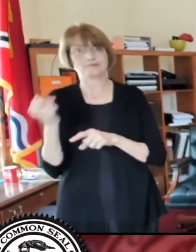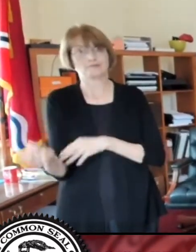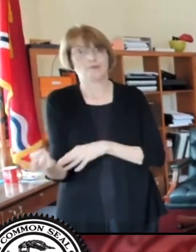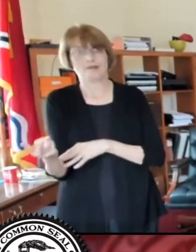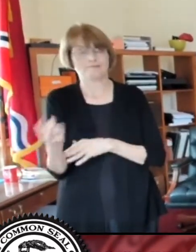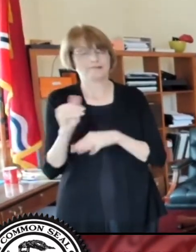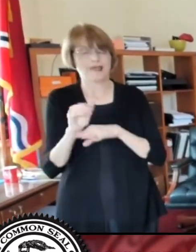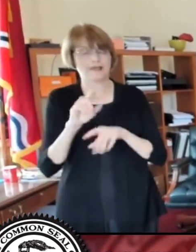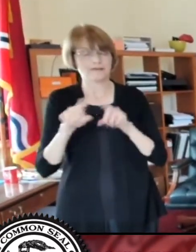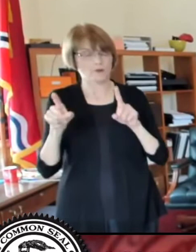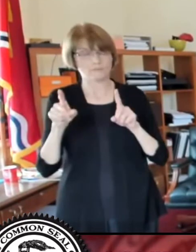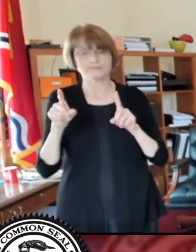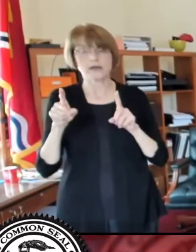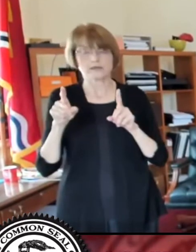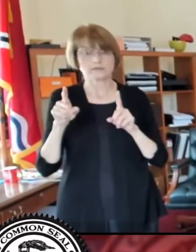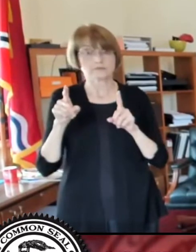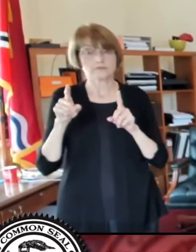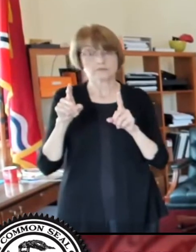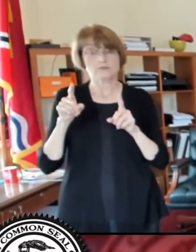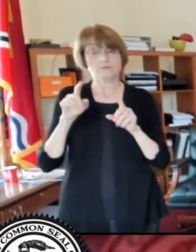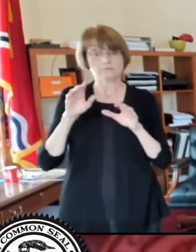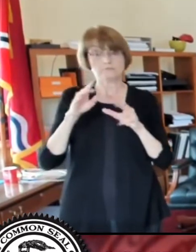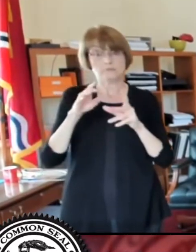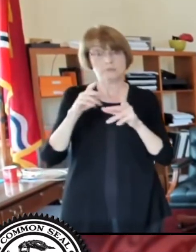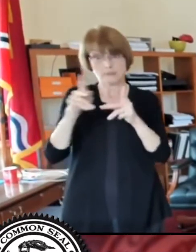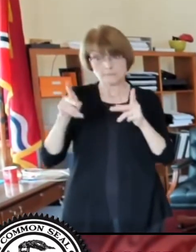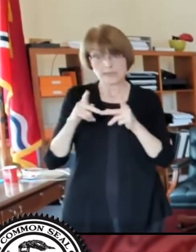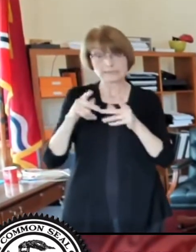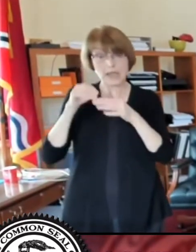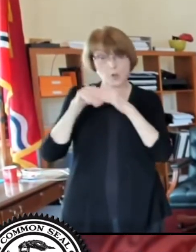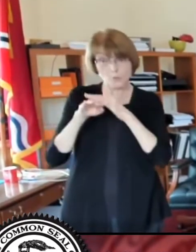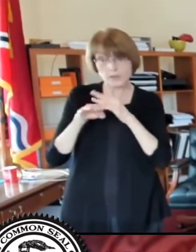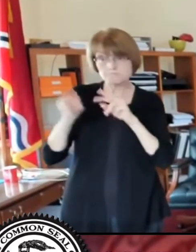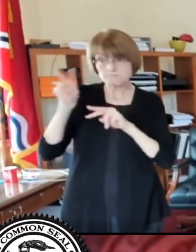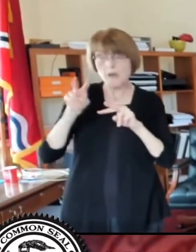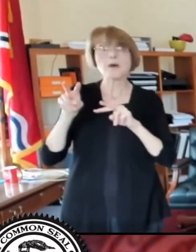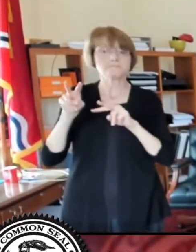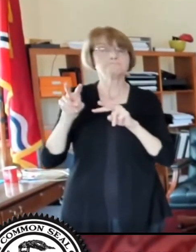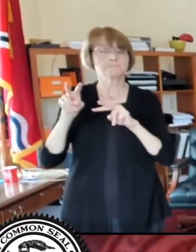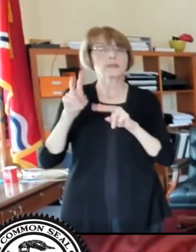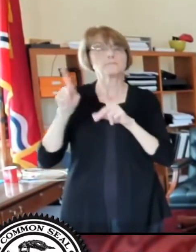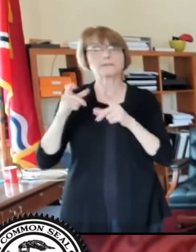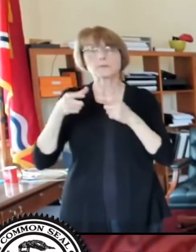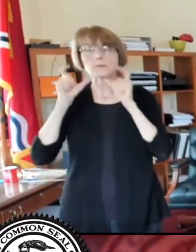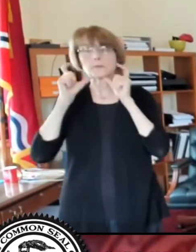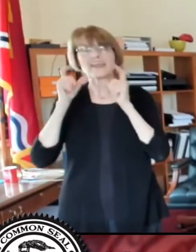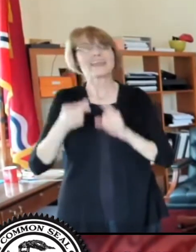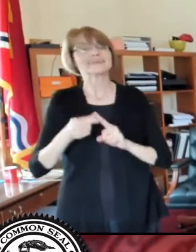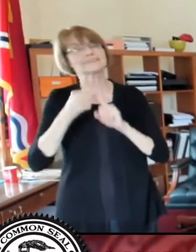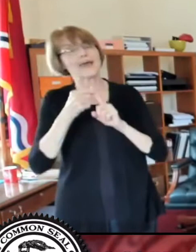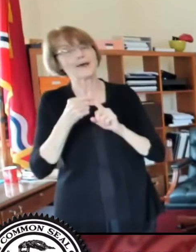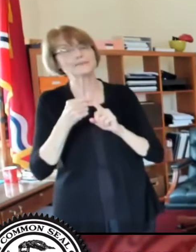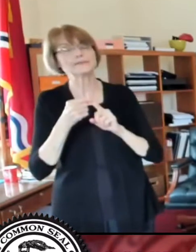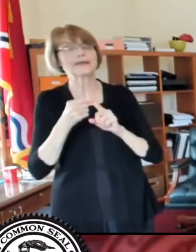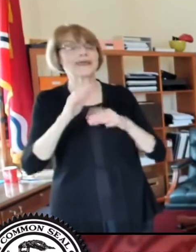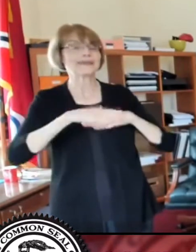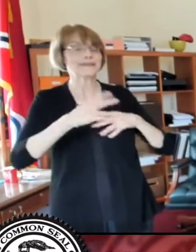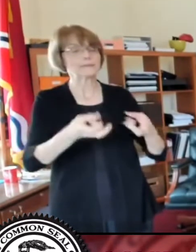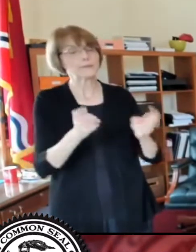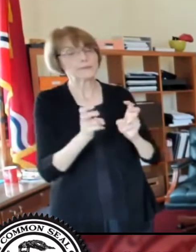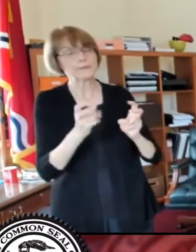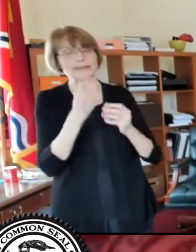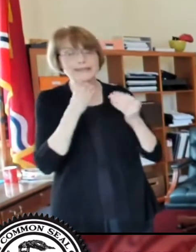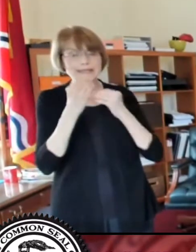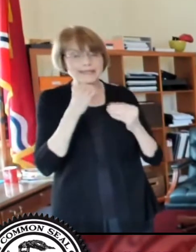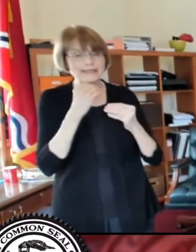night. But the places that I go, people are wearing masks, except when they're sitting down at a table, maybe having dinner with